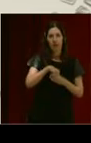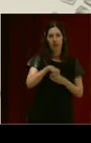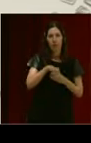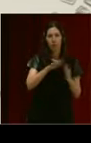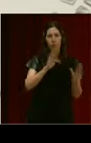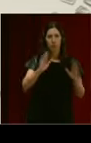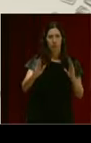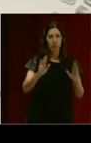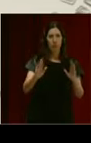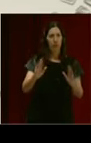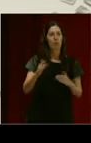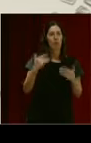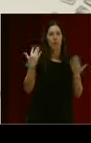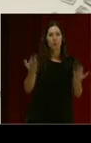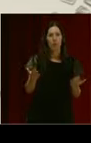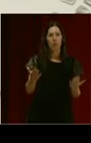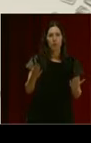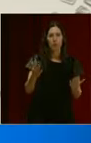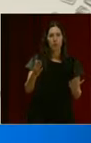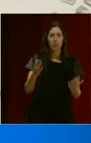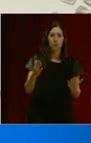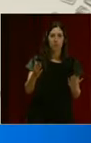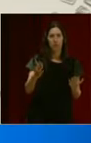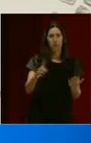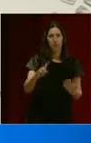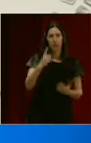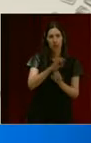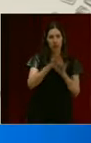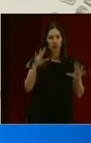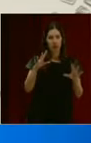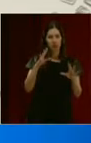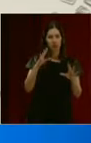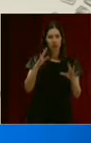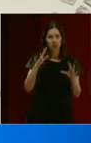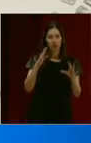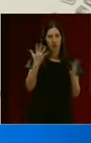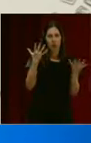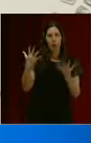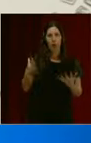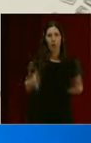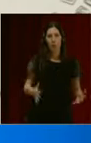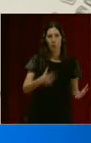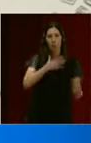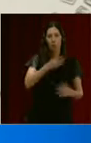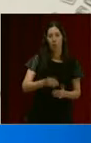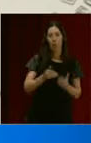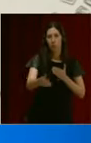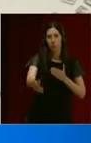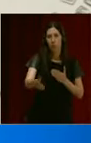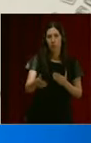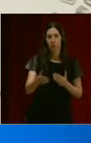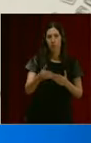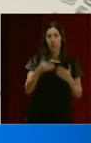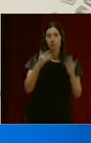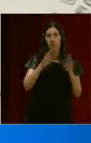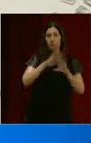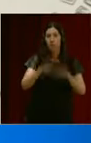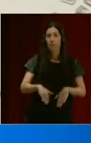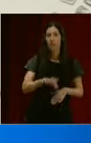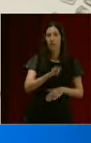a certain location that specify in which channel and at what moment it becomes